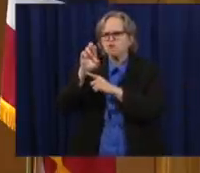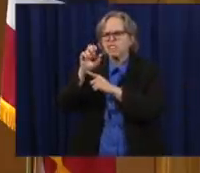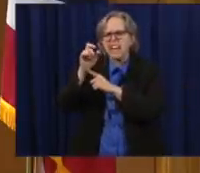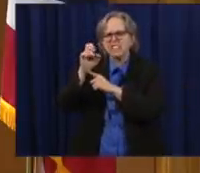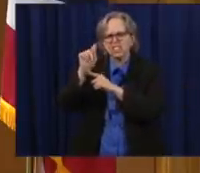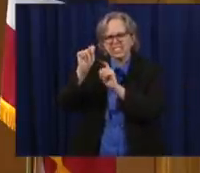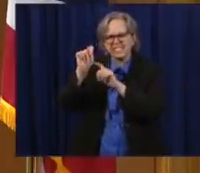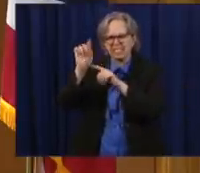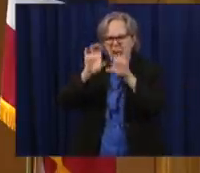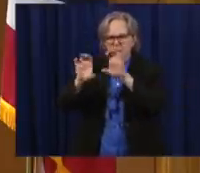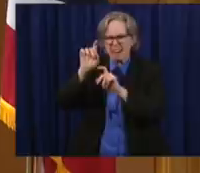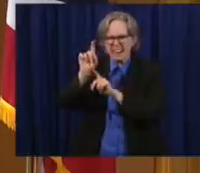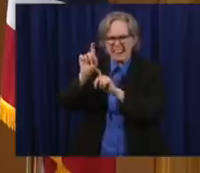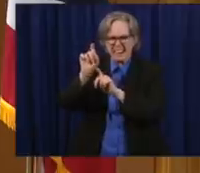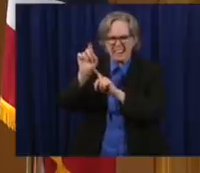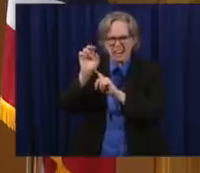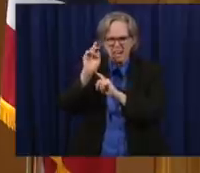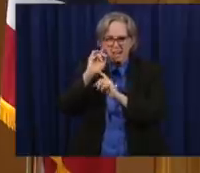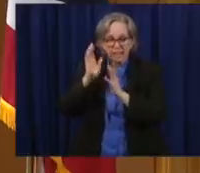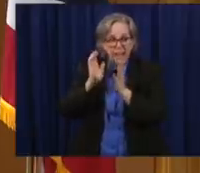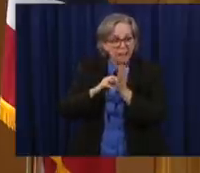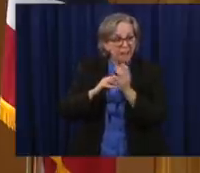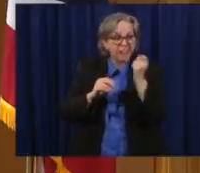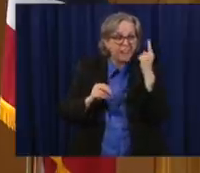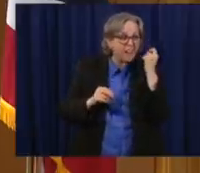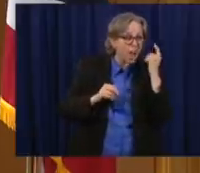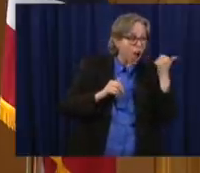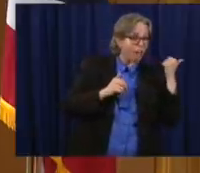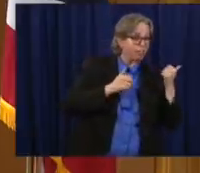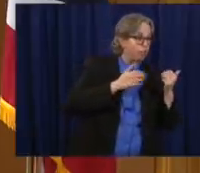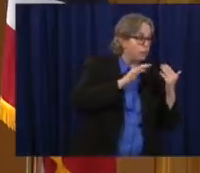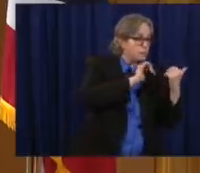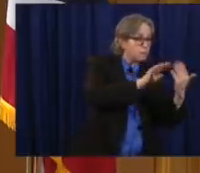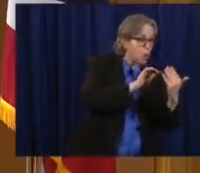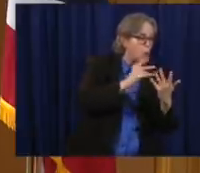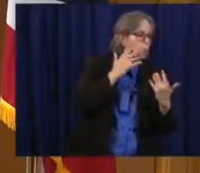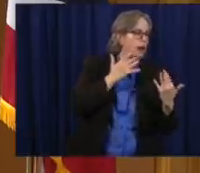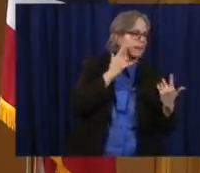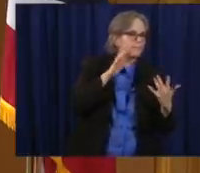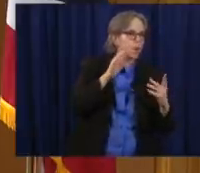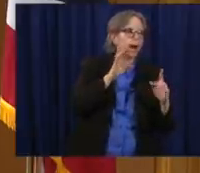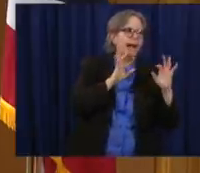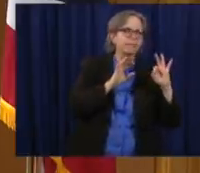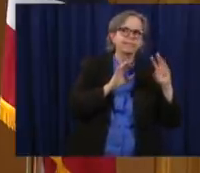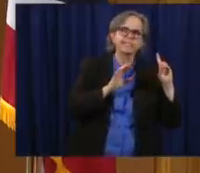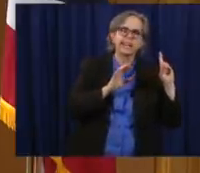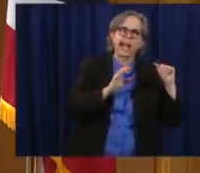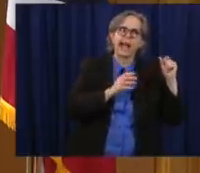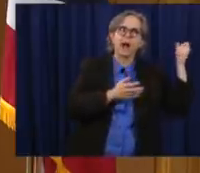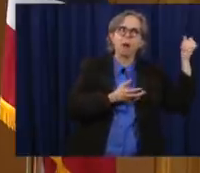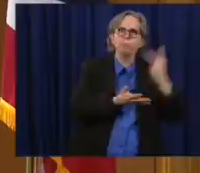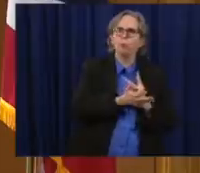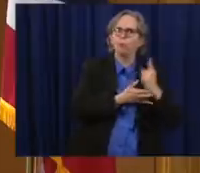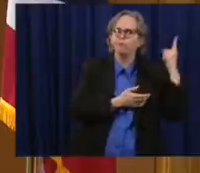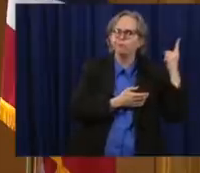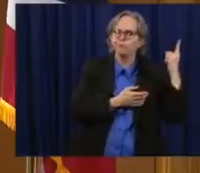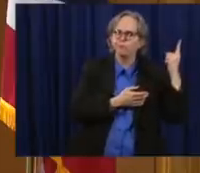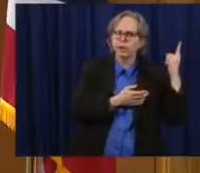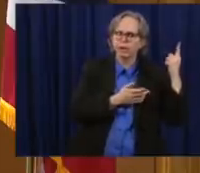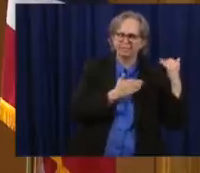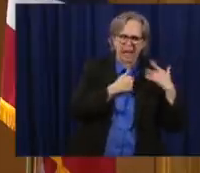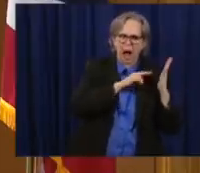for the FDA to approve other methods of coming up with the reagent. And so I'm going to delve into that a little bit and see if we